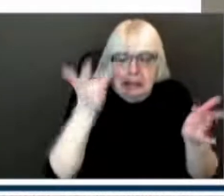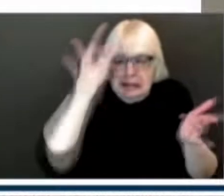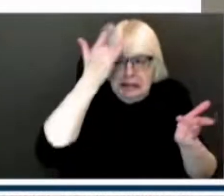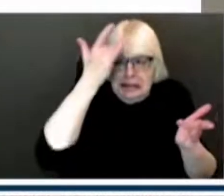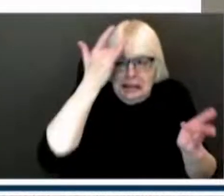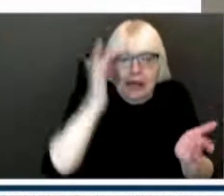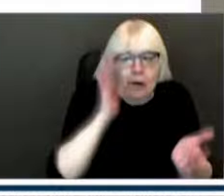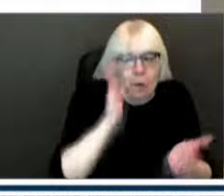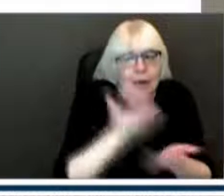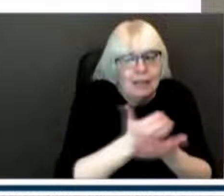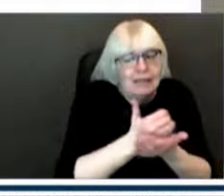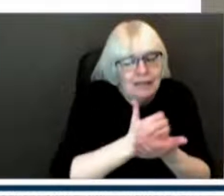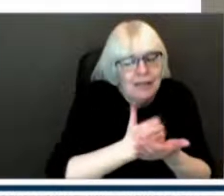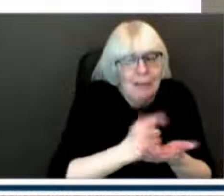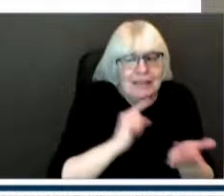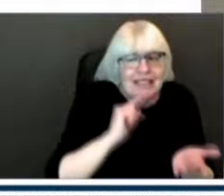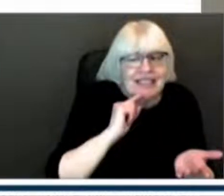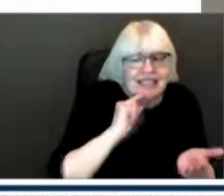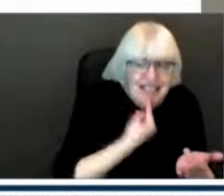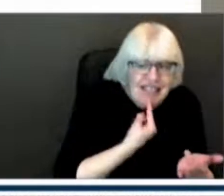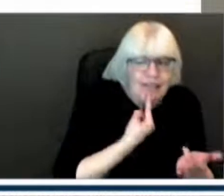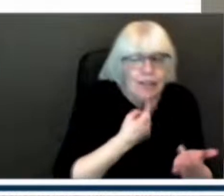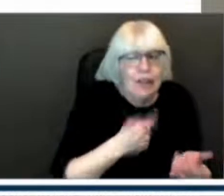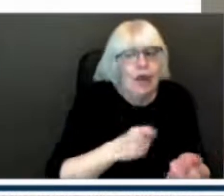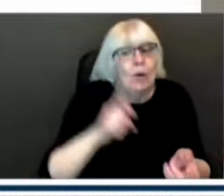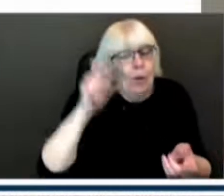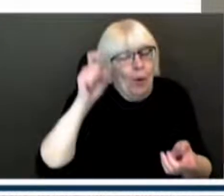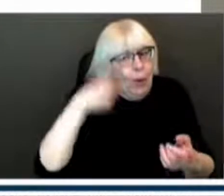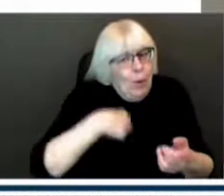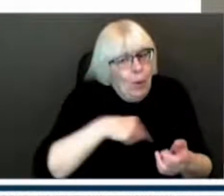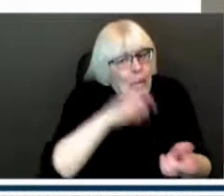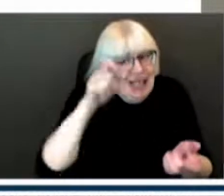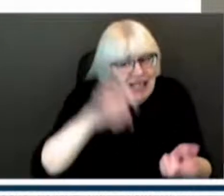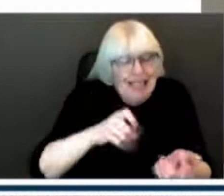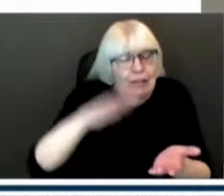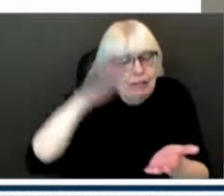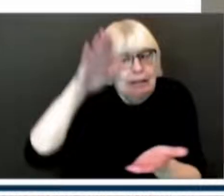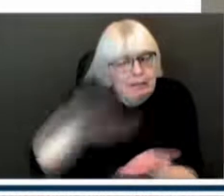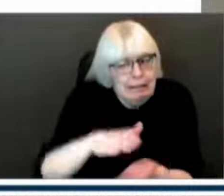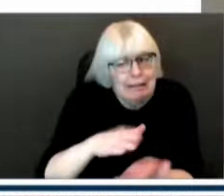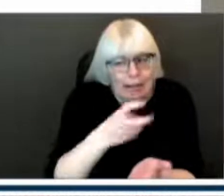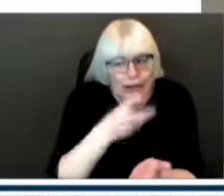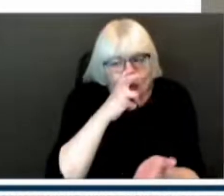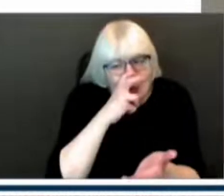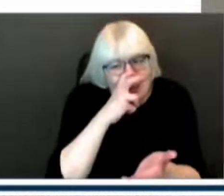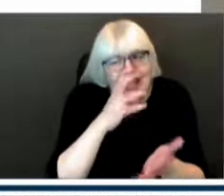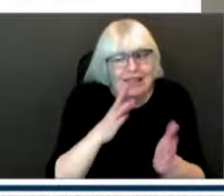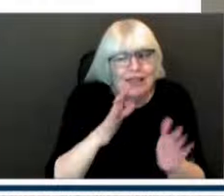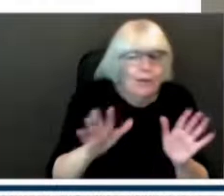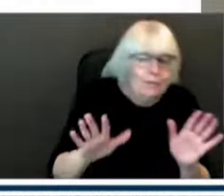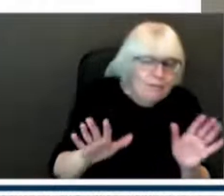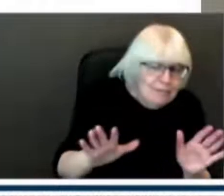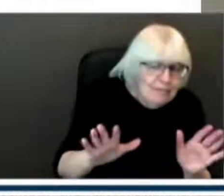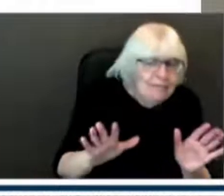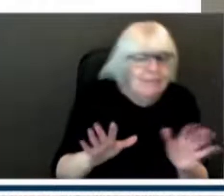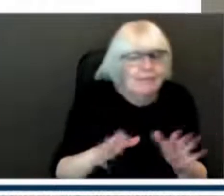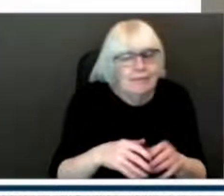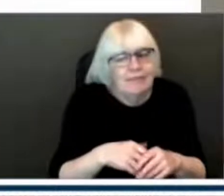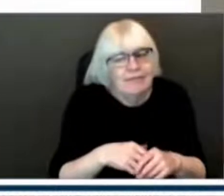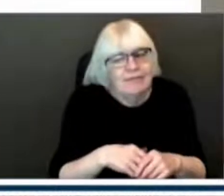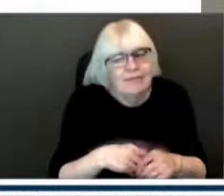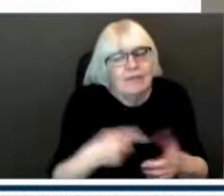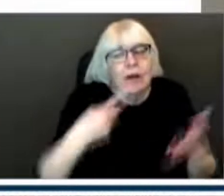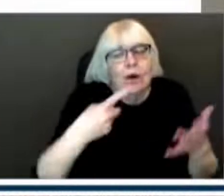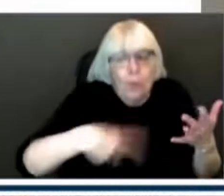and we'll be talking more about this in the coming days over the next week or so, as around for those who remain at increased